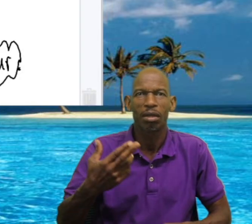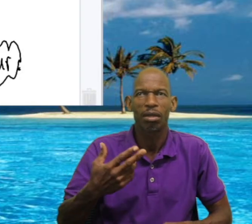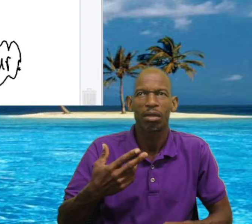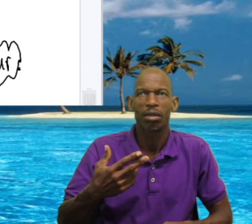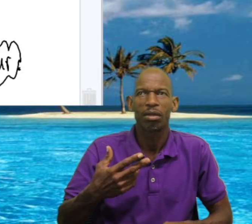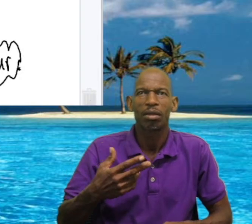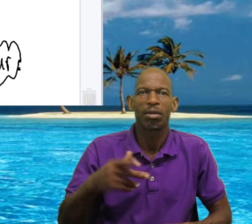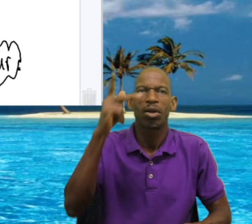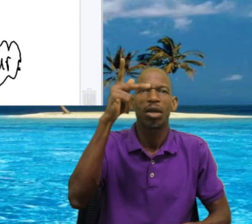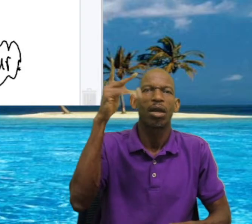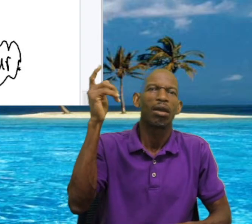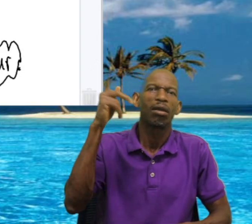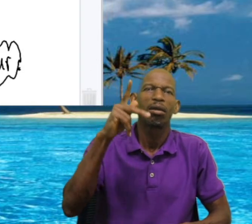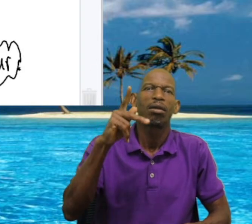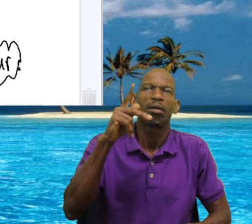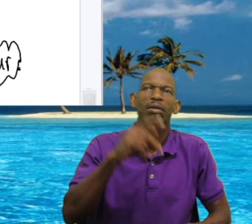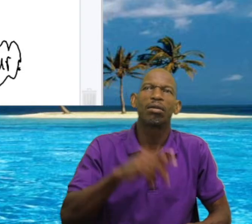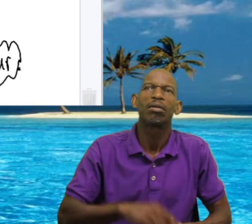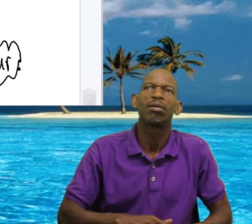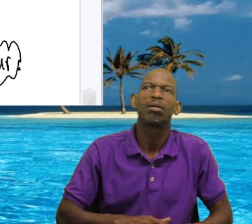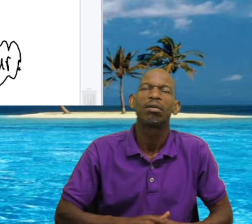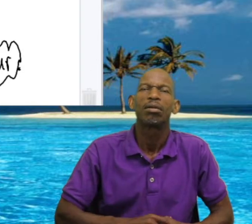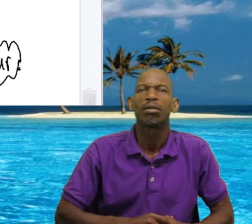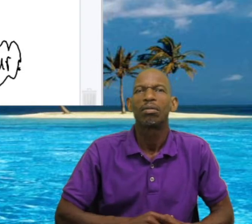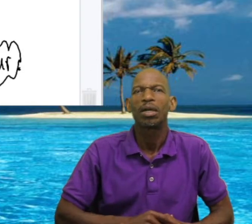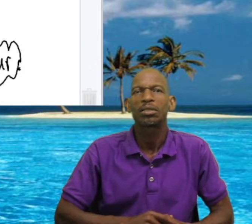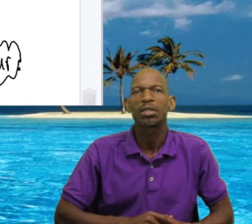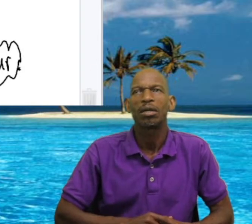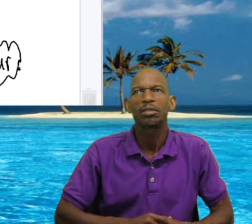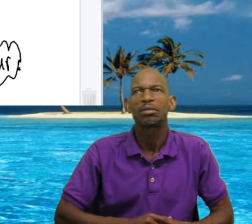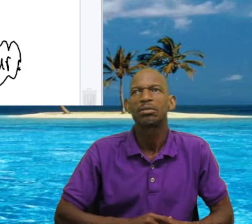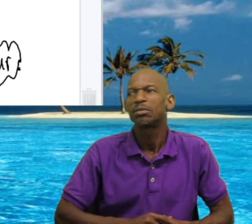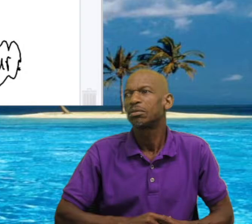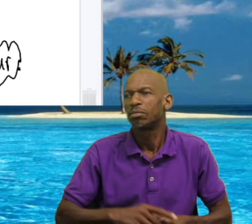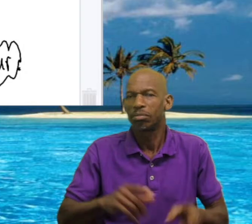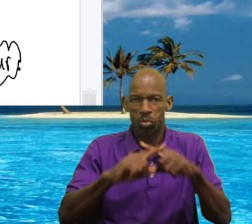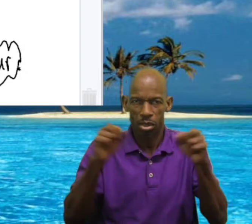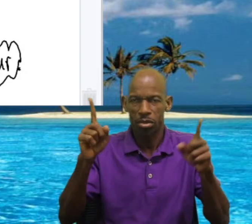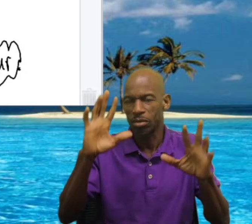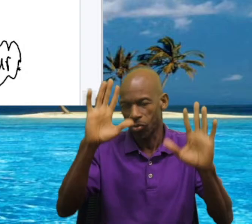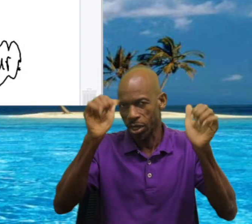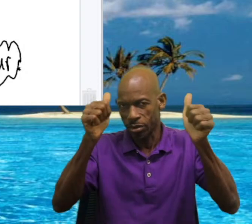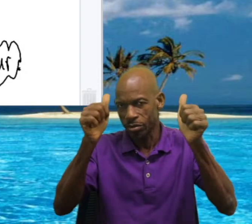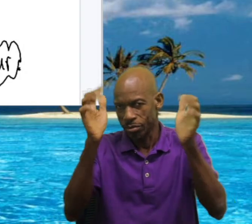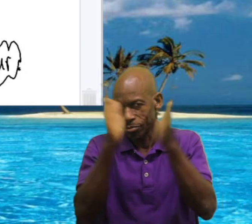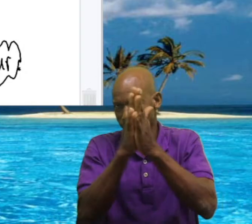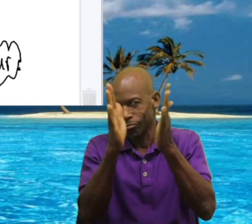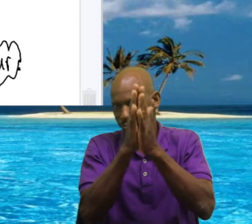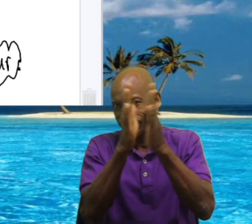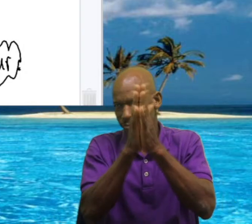Rebecca not looking. Rebecca, give me the answer. But.